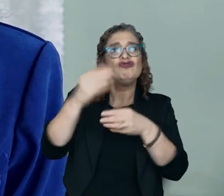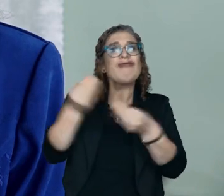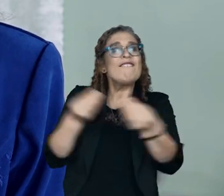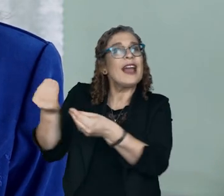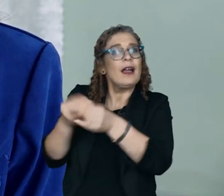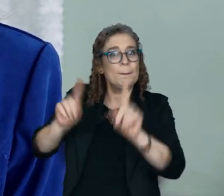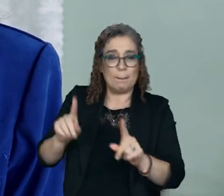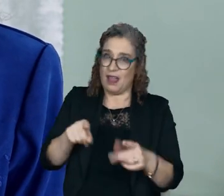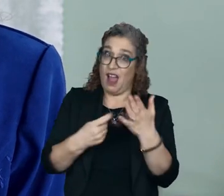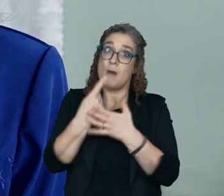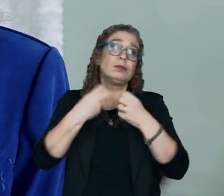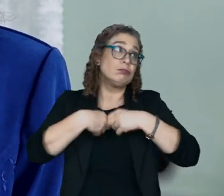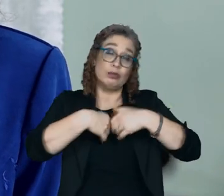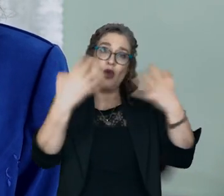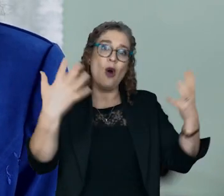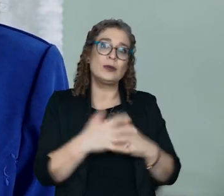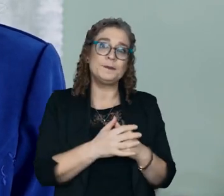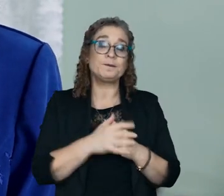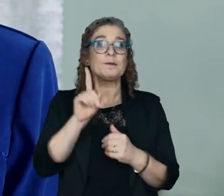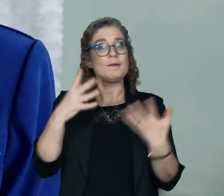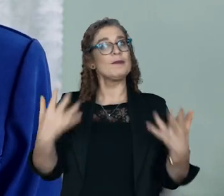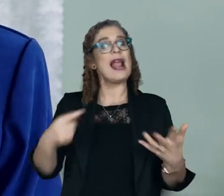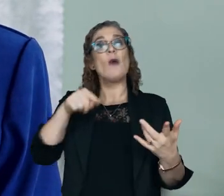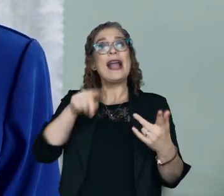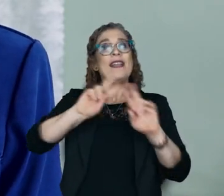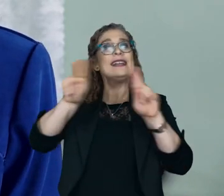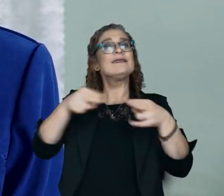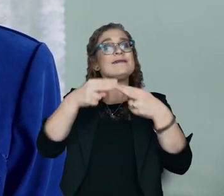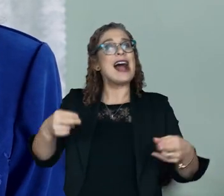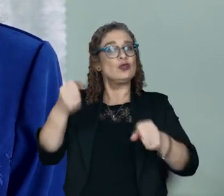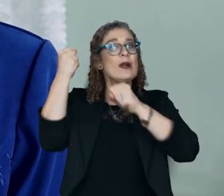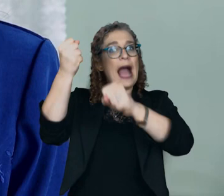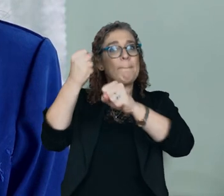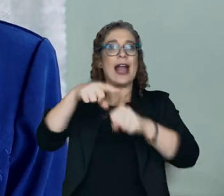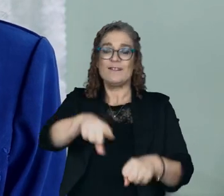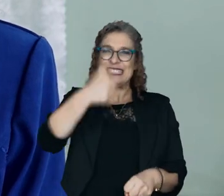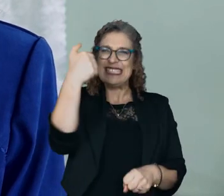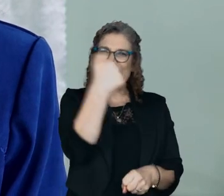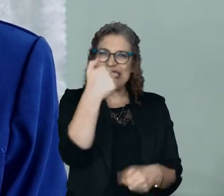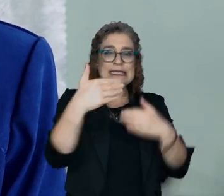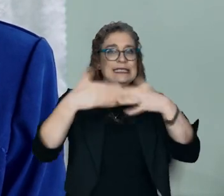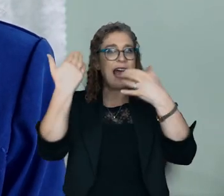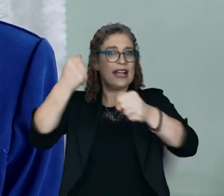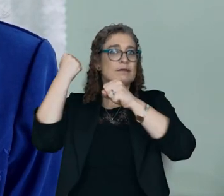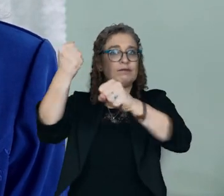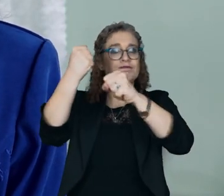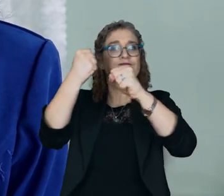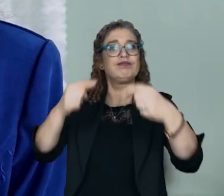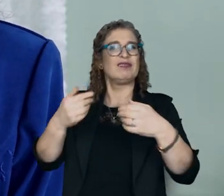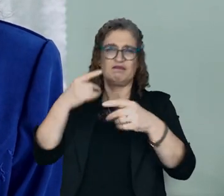the international campaign of 16 days of activism against